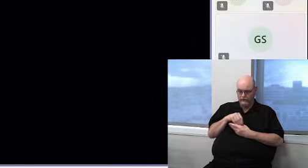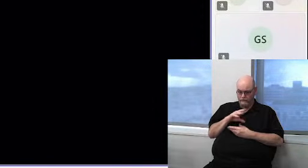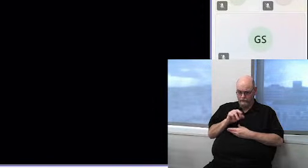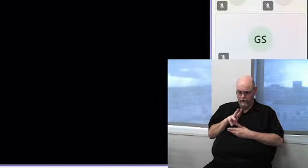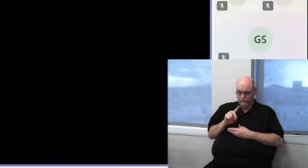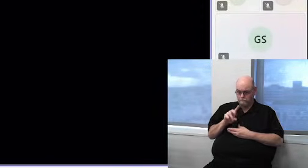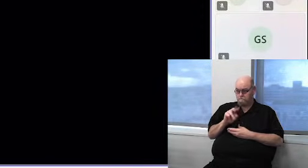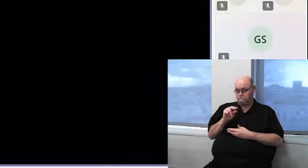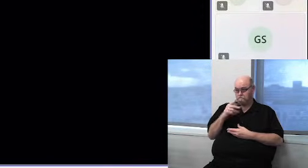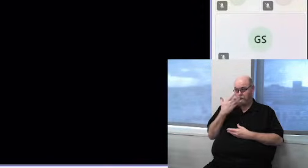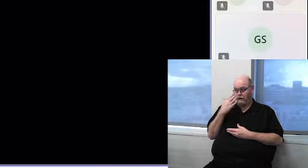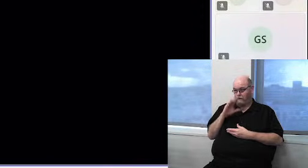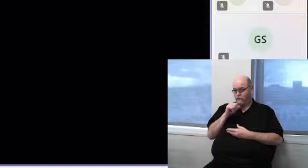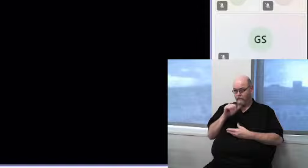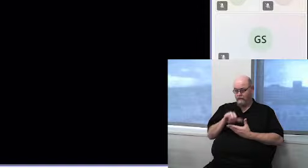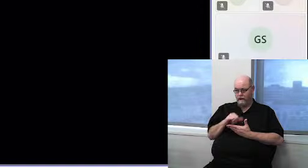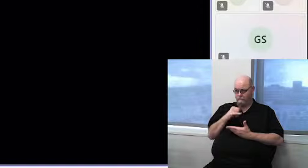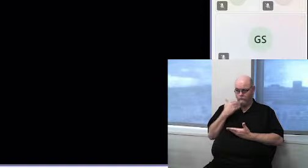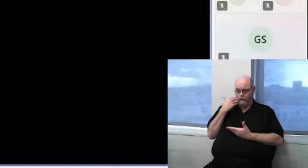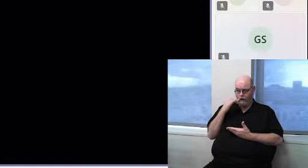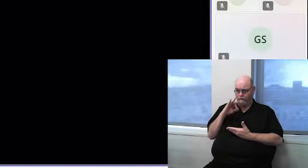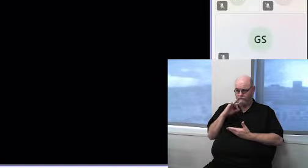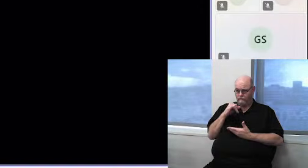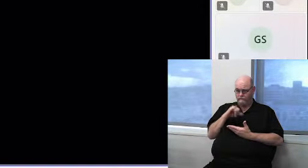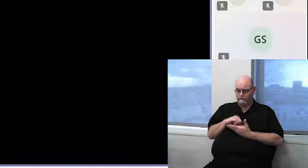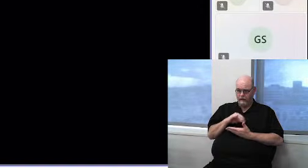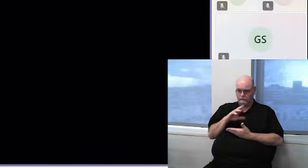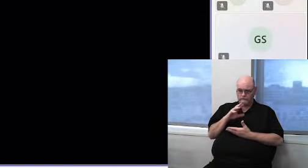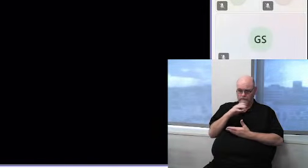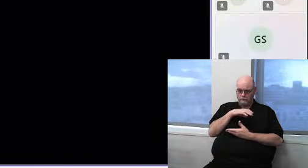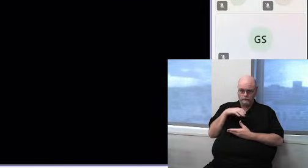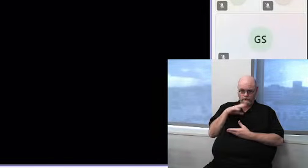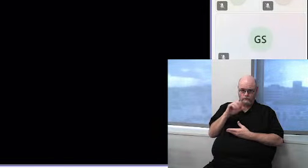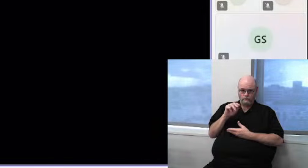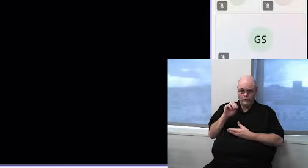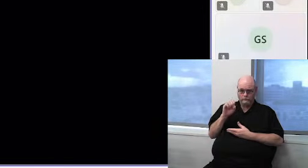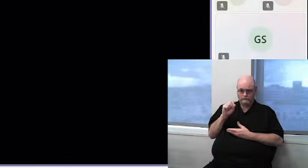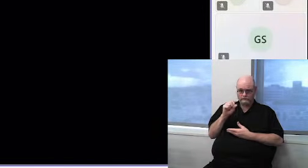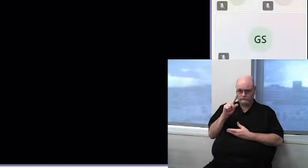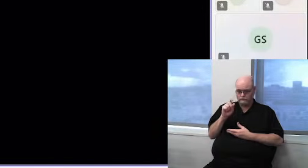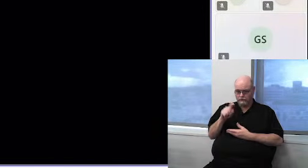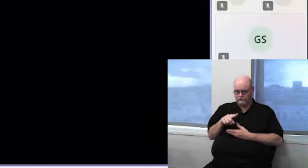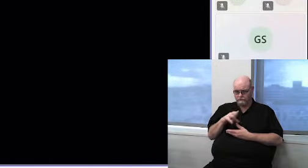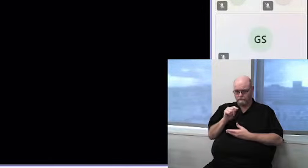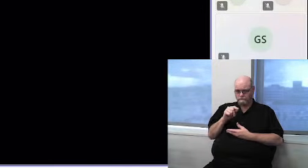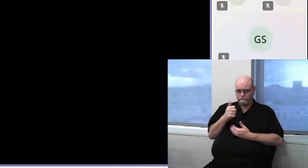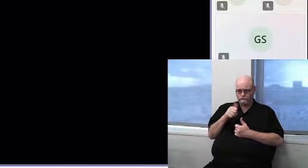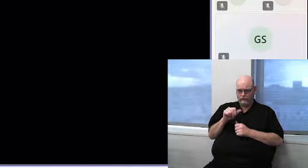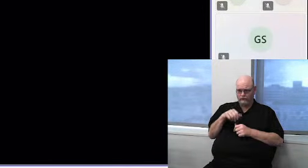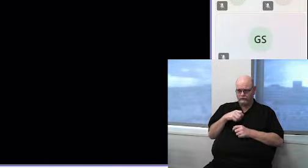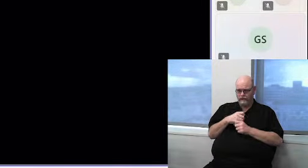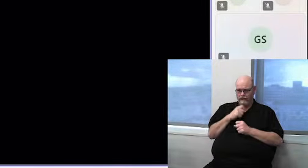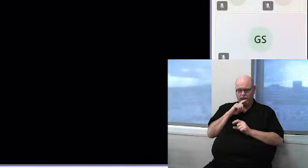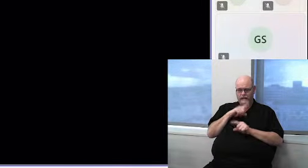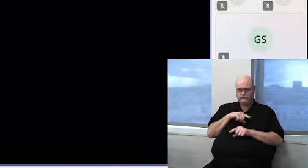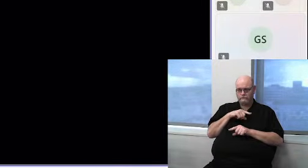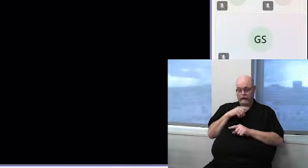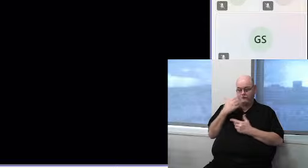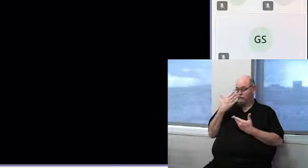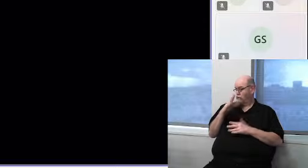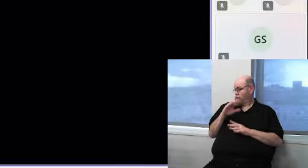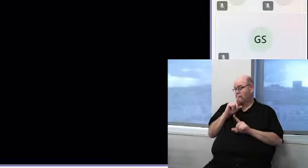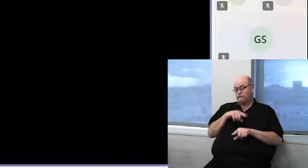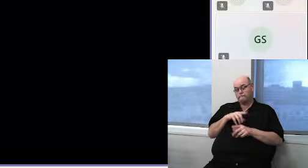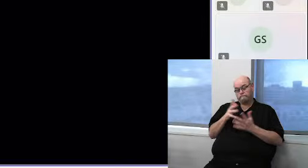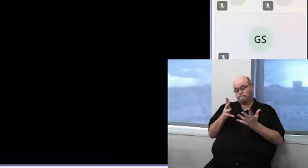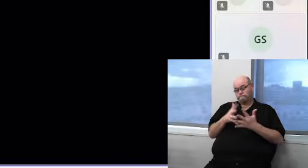record? Not that I know of. I mean, this was Commissioner Ramos's question. I'm just trying to get an answer for the record. If you don't